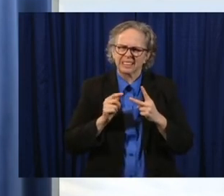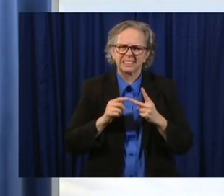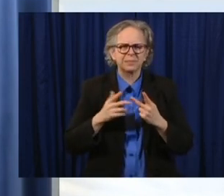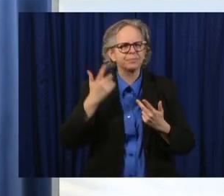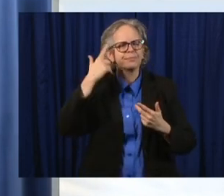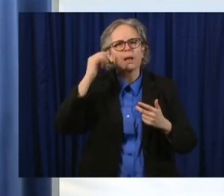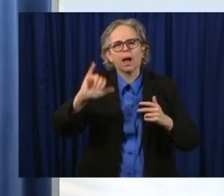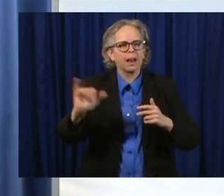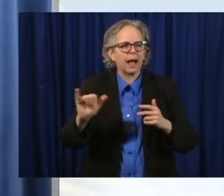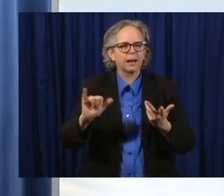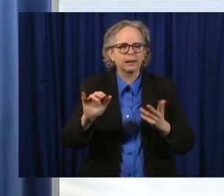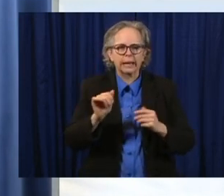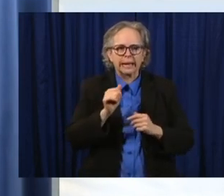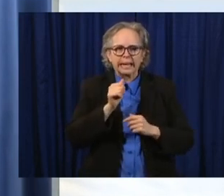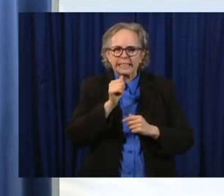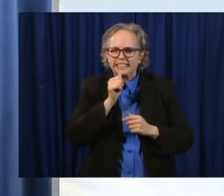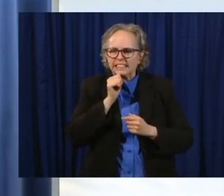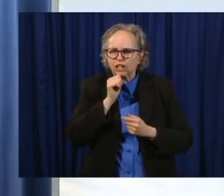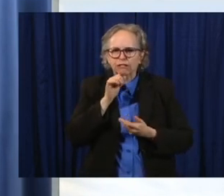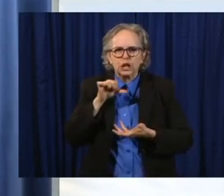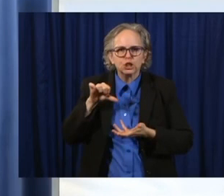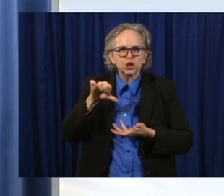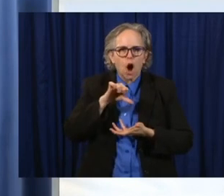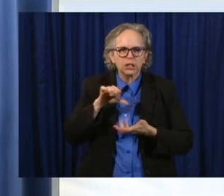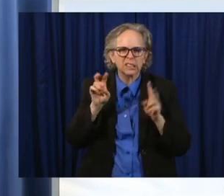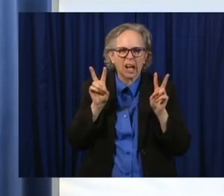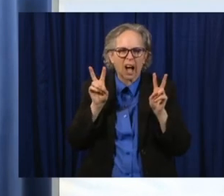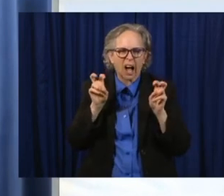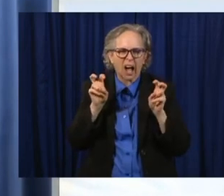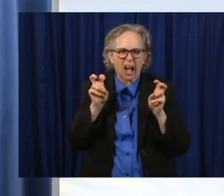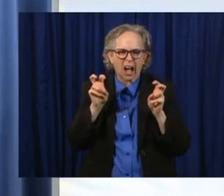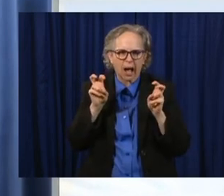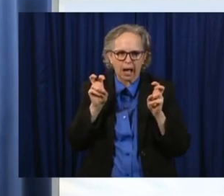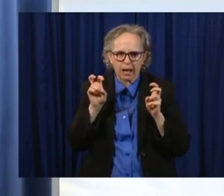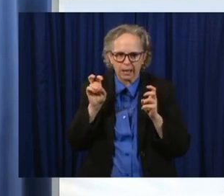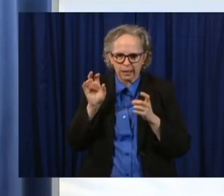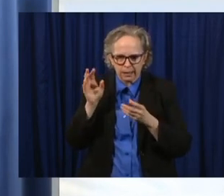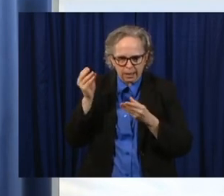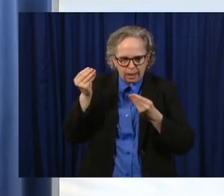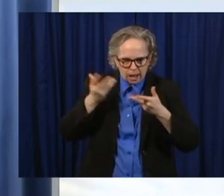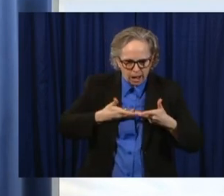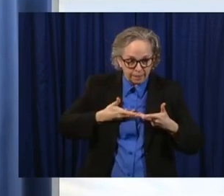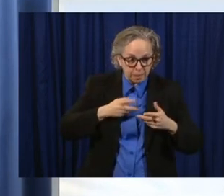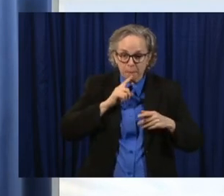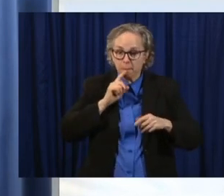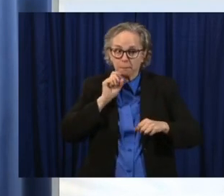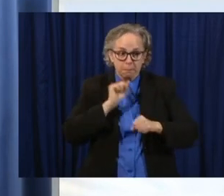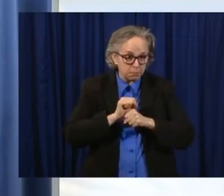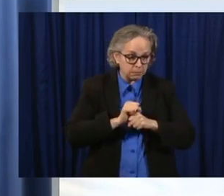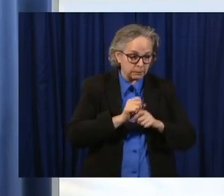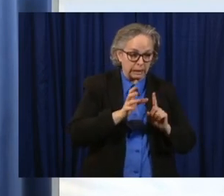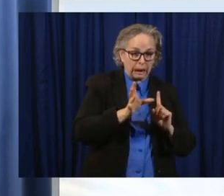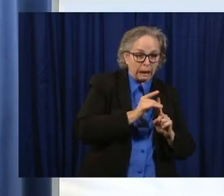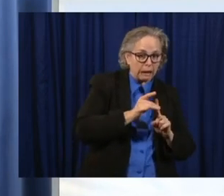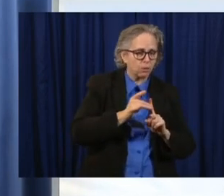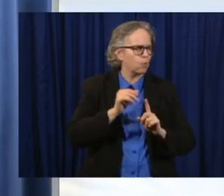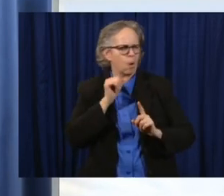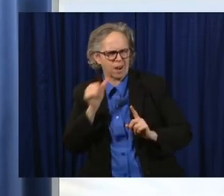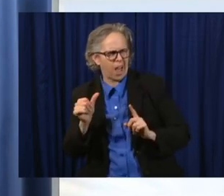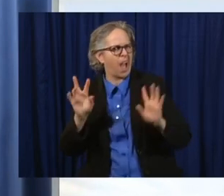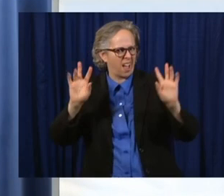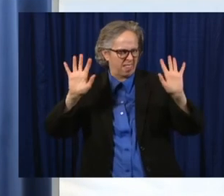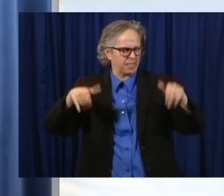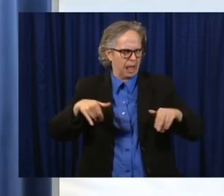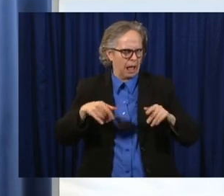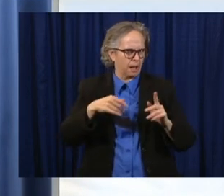sauce that's needed to tell if a sample has COVID-19 or not. Earlier this week,